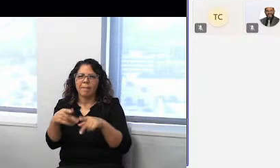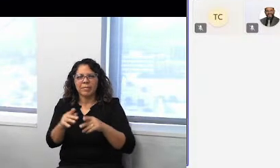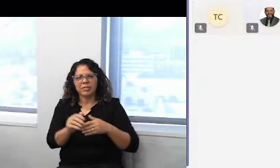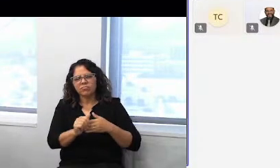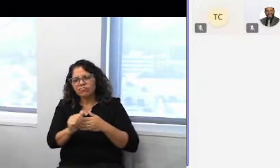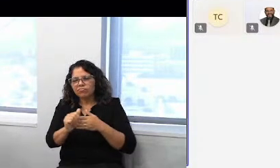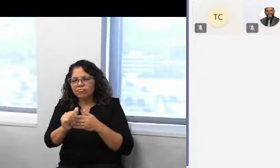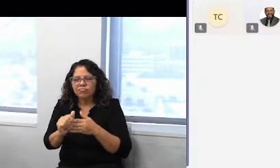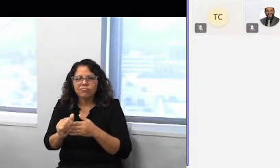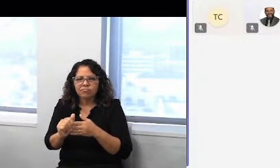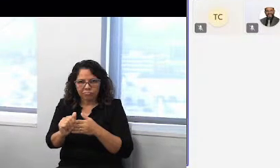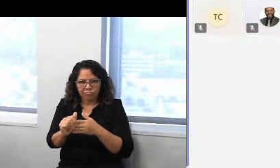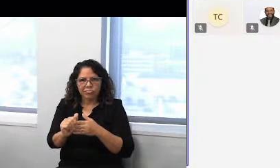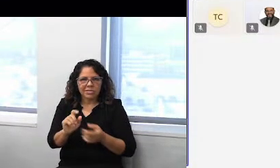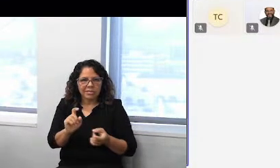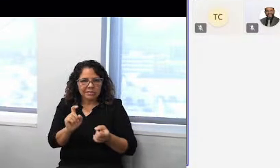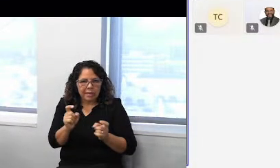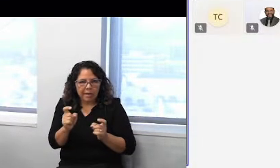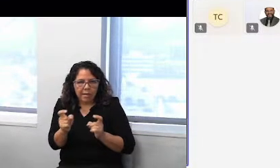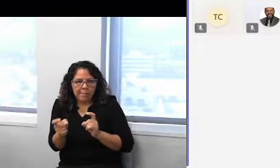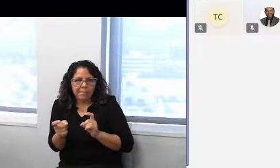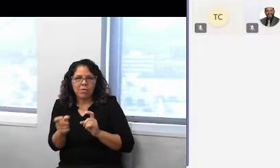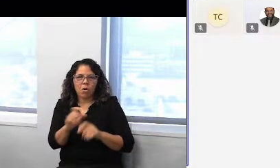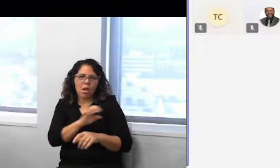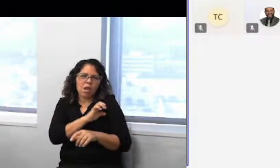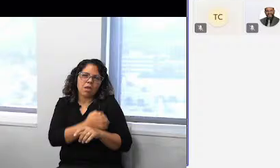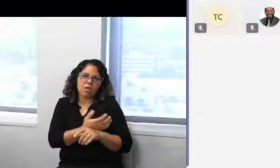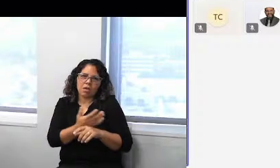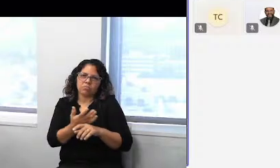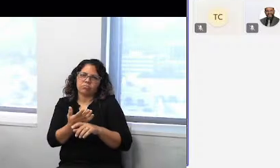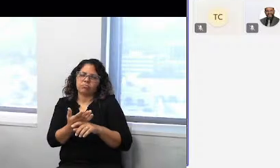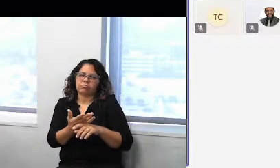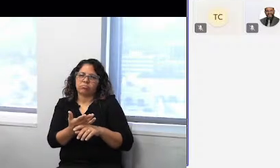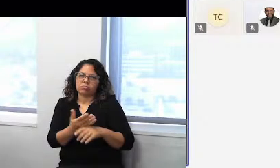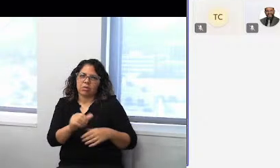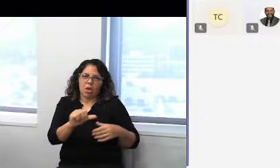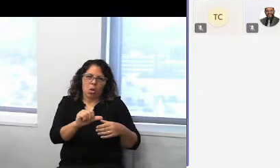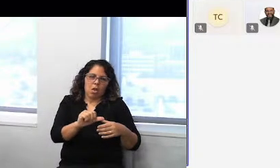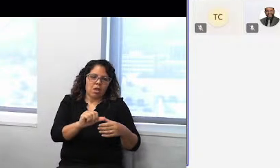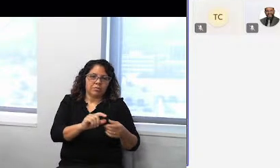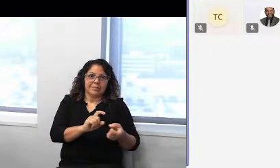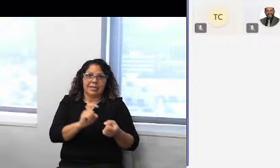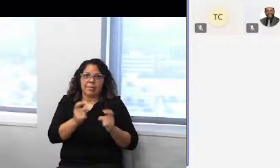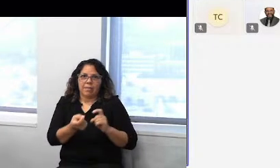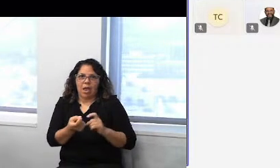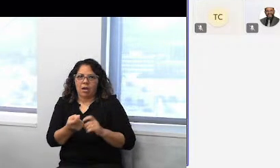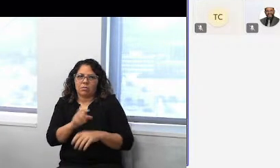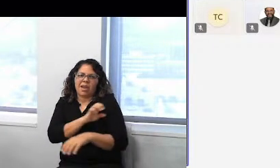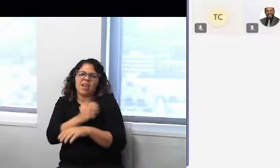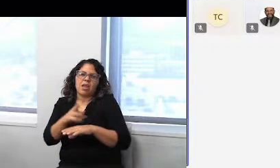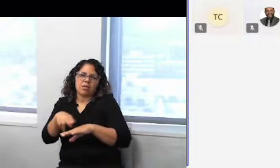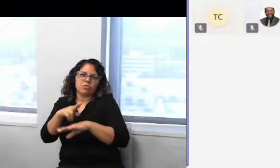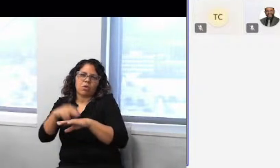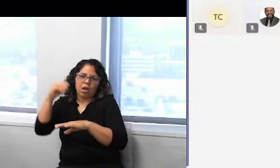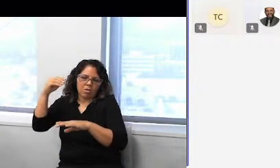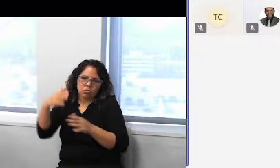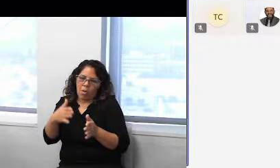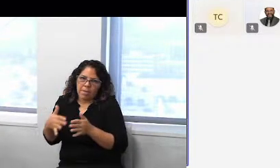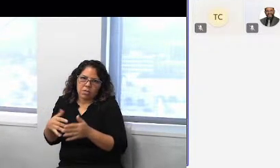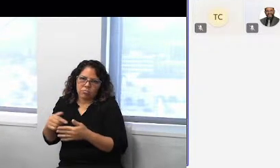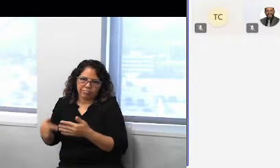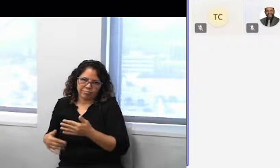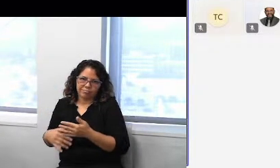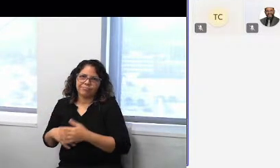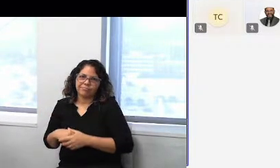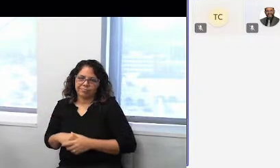public policy changes, then so change the portfolio in the direction we technically will have to go. That's the level of guardrails that I'm making